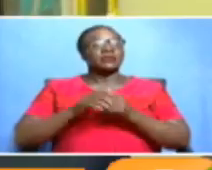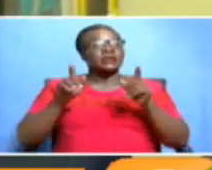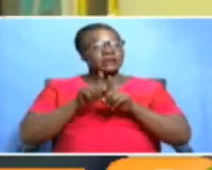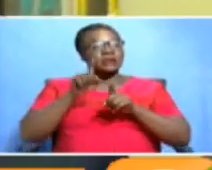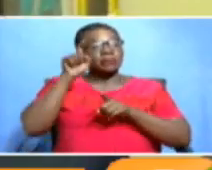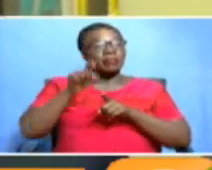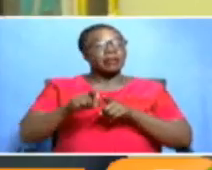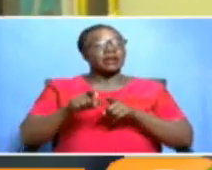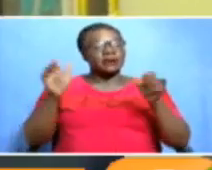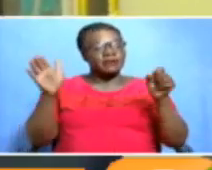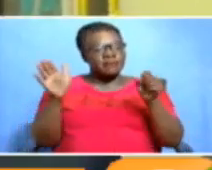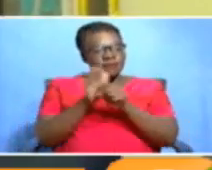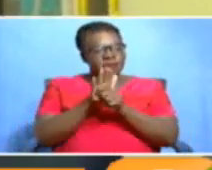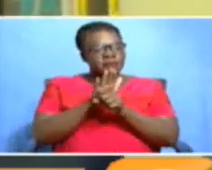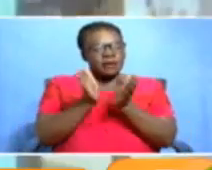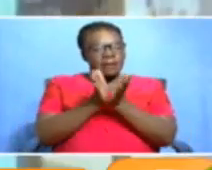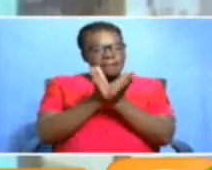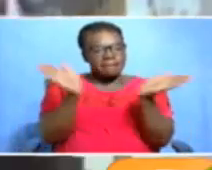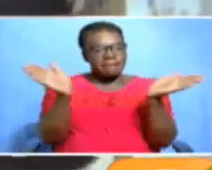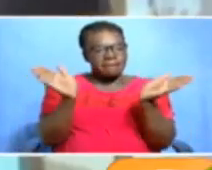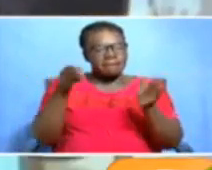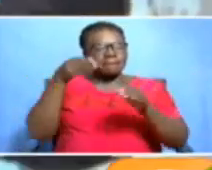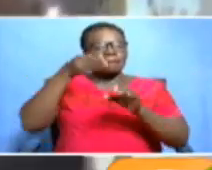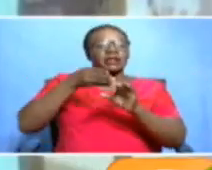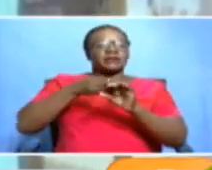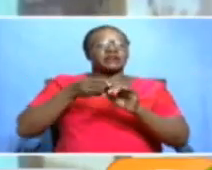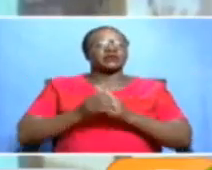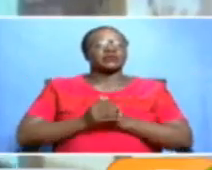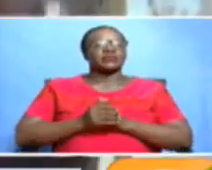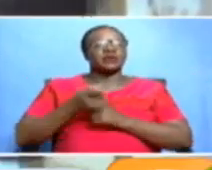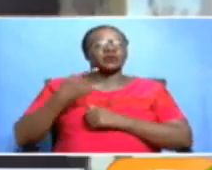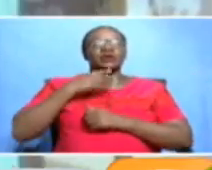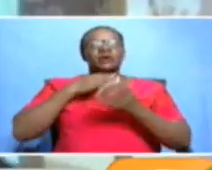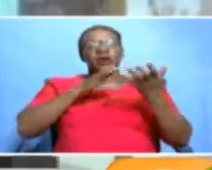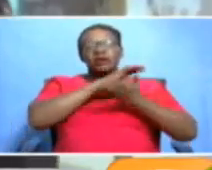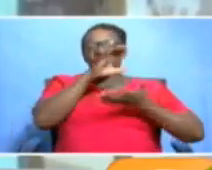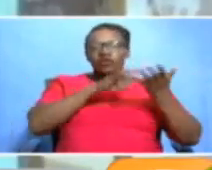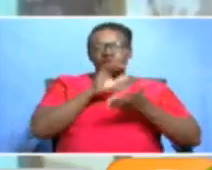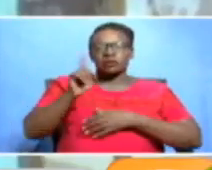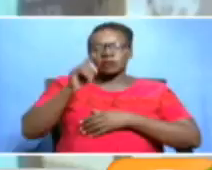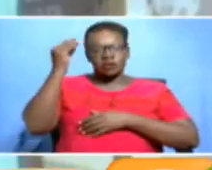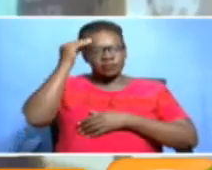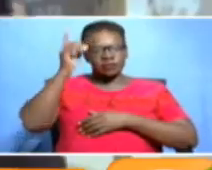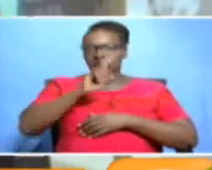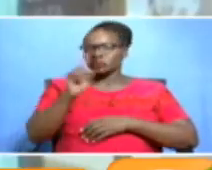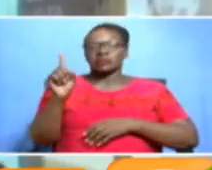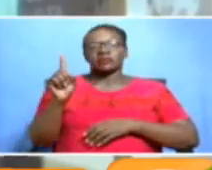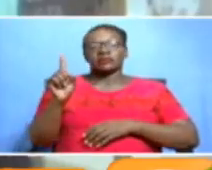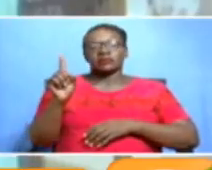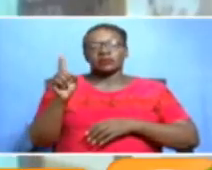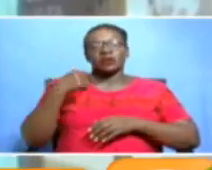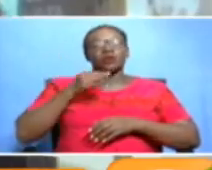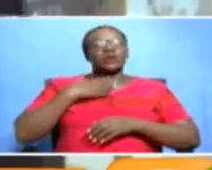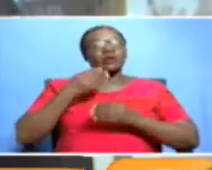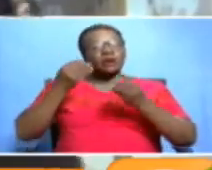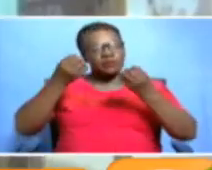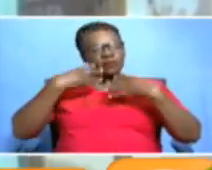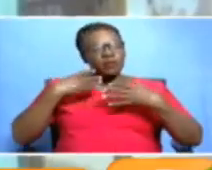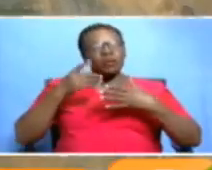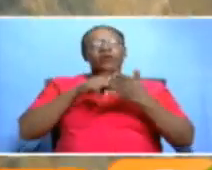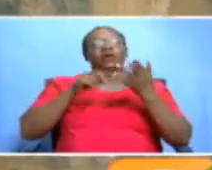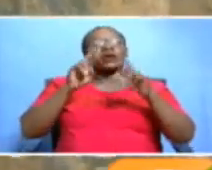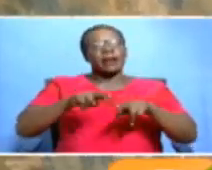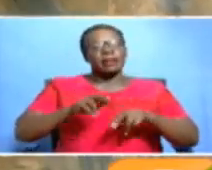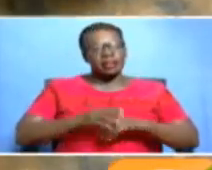total public participation. We don't want confusion in the Ministry of Education. We want to be told what is really